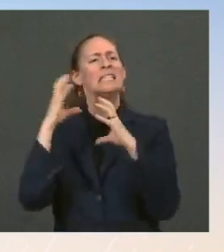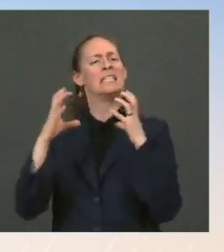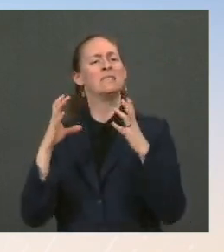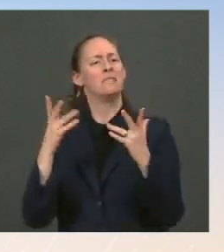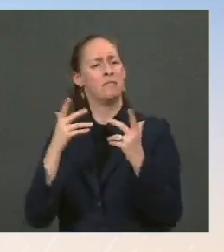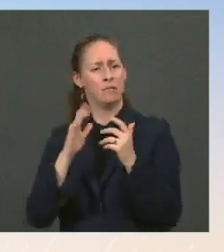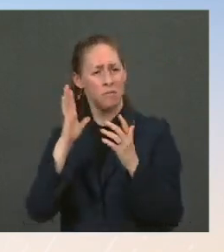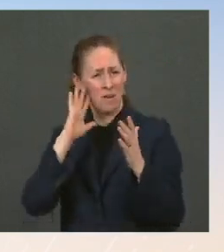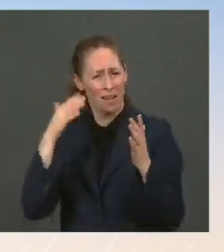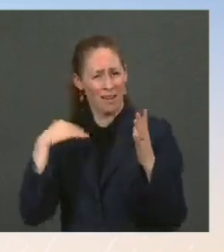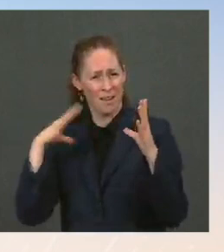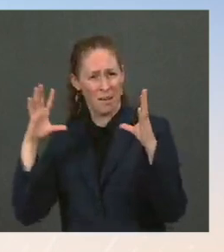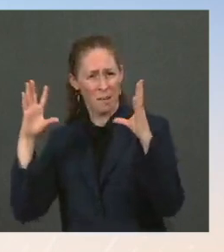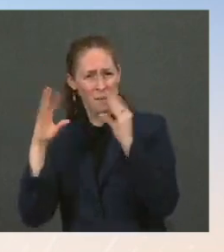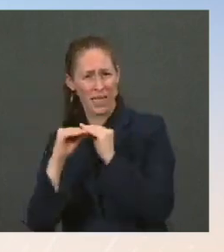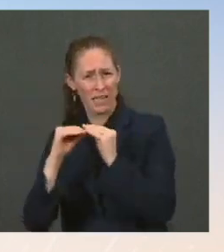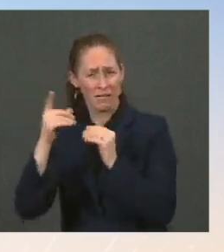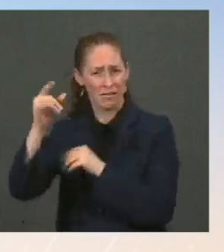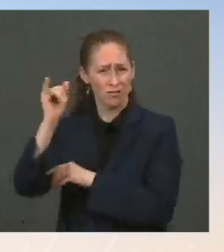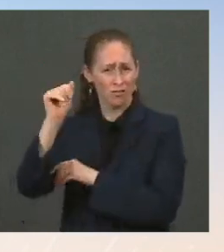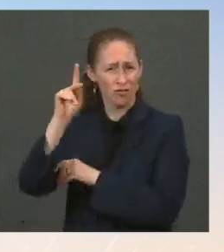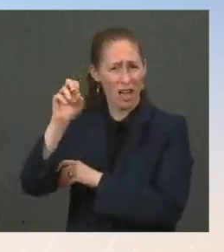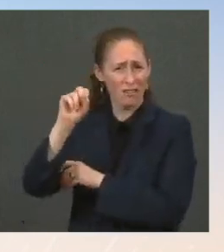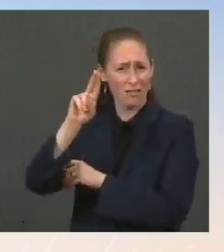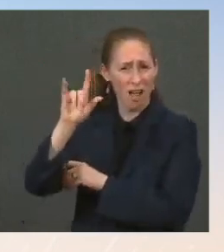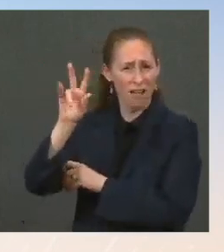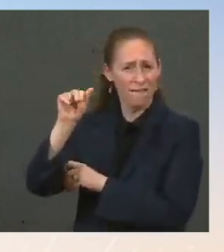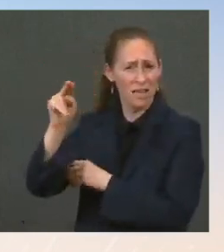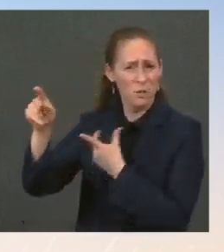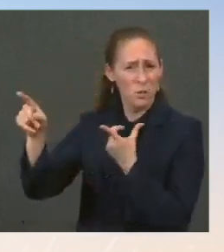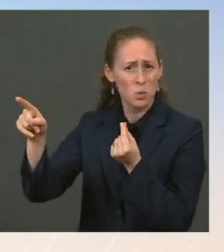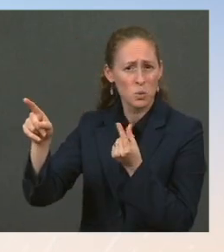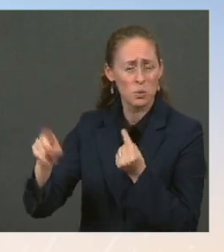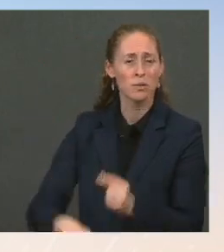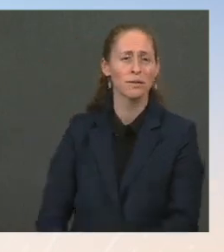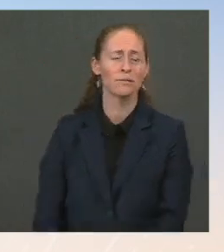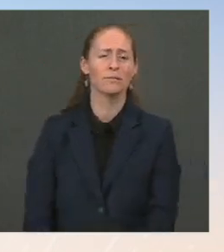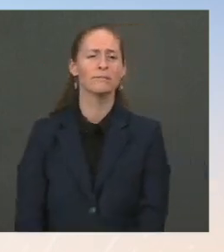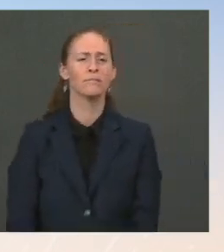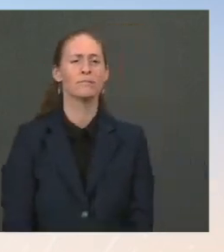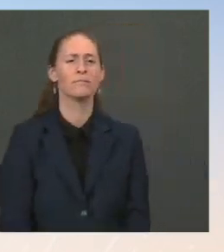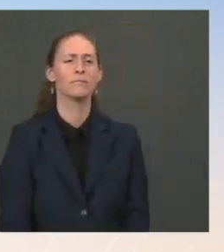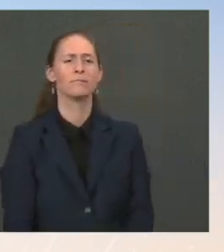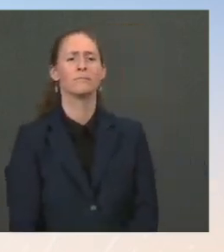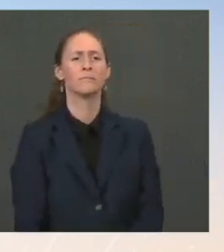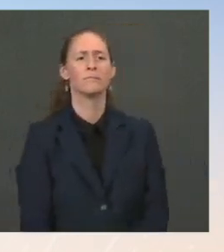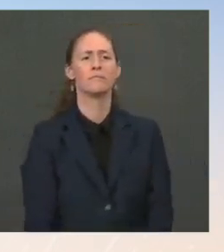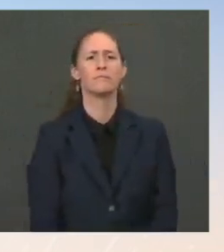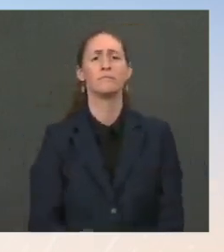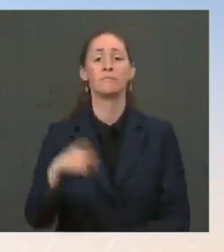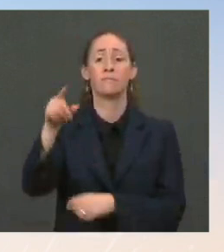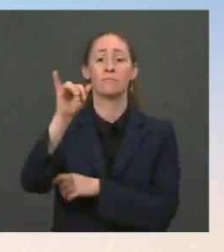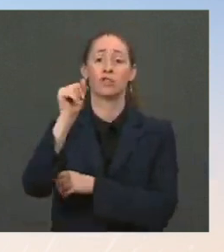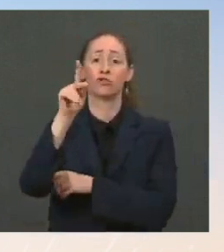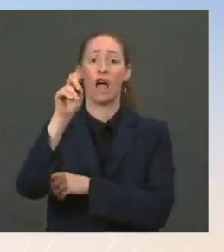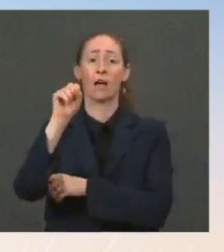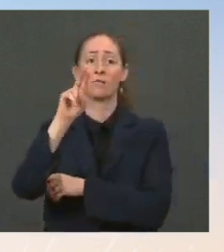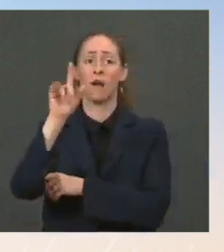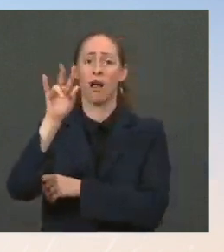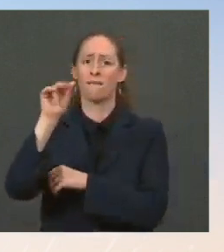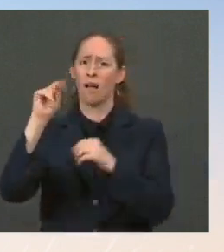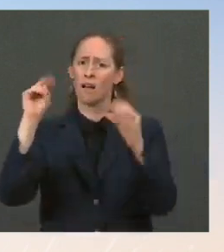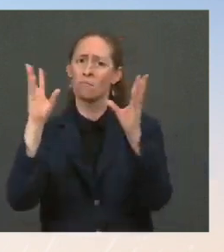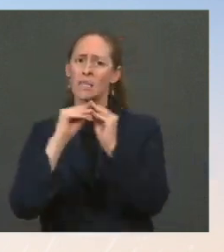Jake Sullivan said? I wouldn't call a meeting with our national security advisor and his counterpart an ad hoc meeting. Obviously, we raise our